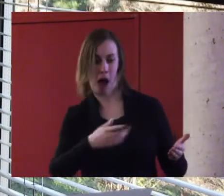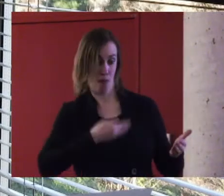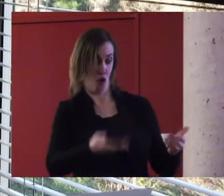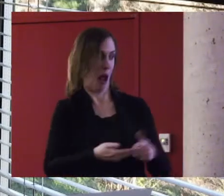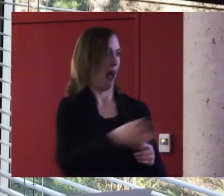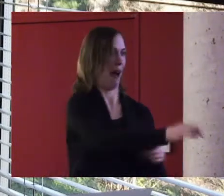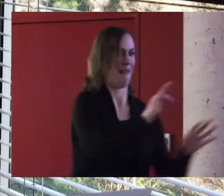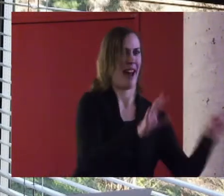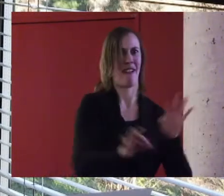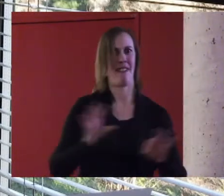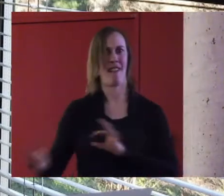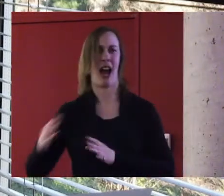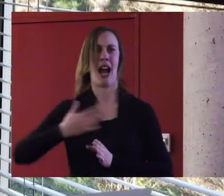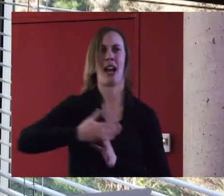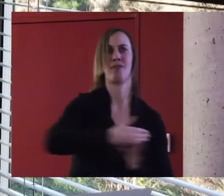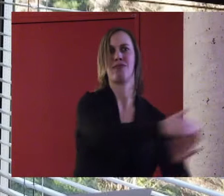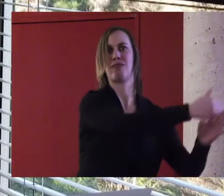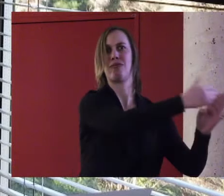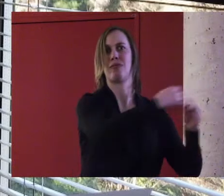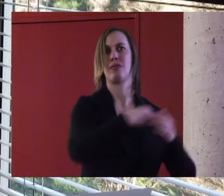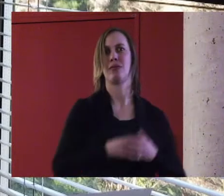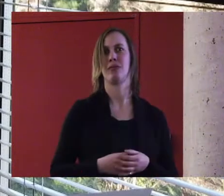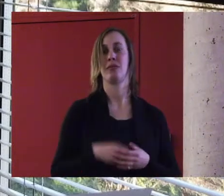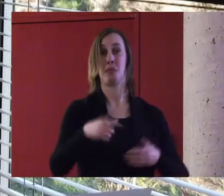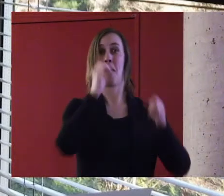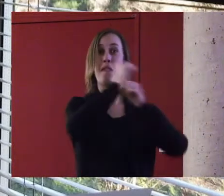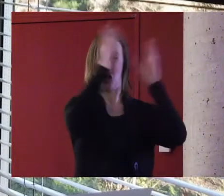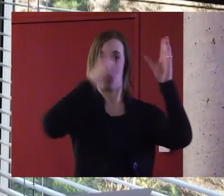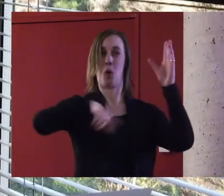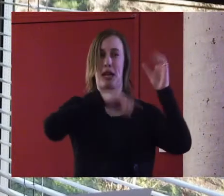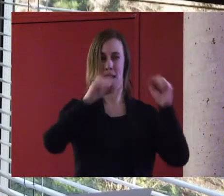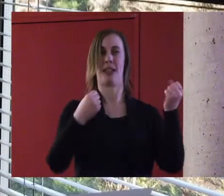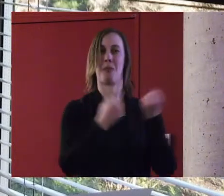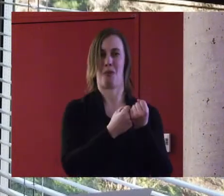Is this not a vision we can all get behind? Thank you and good luck.